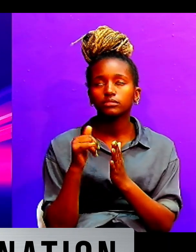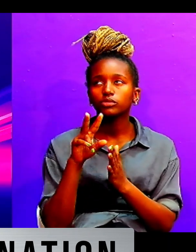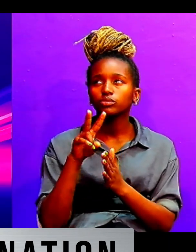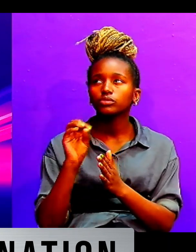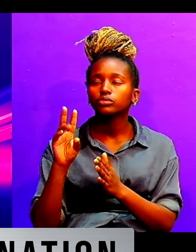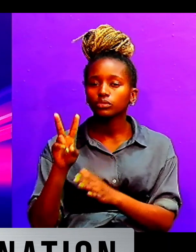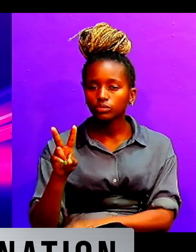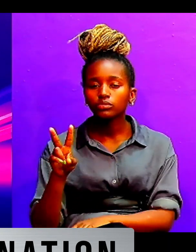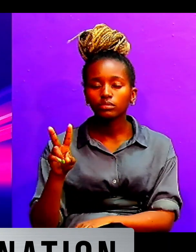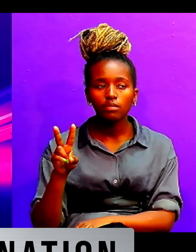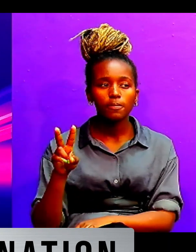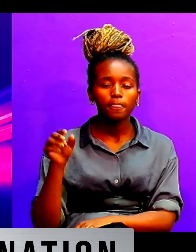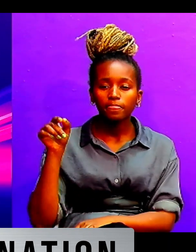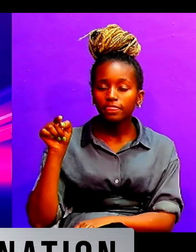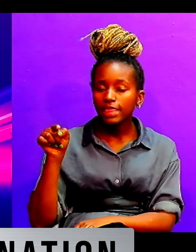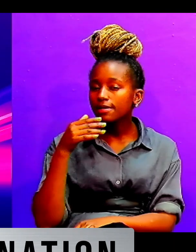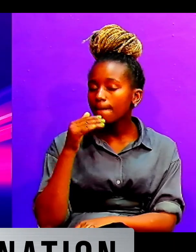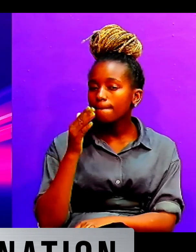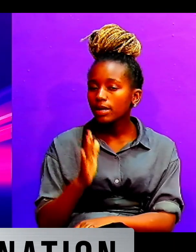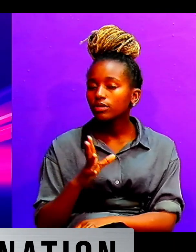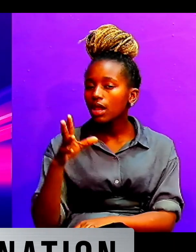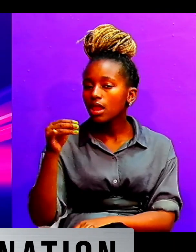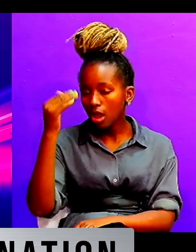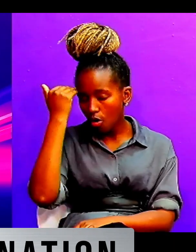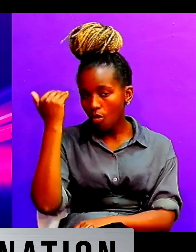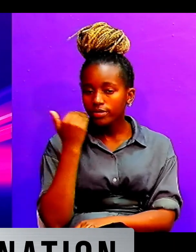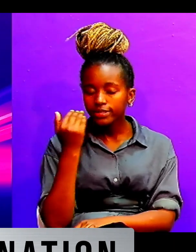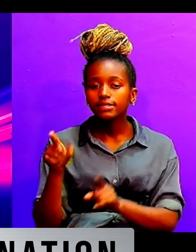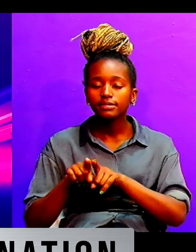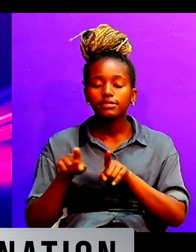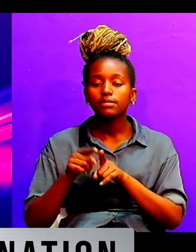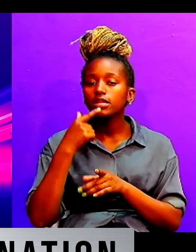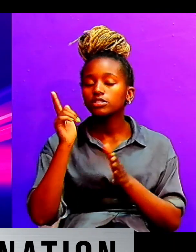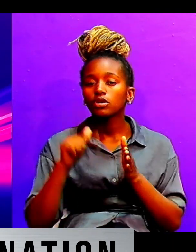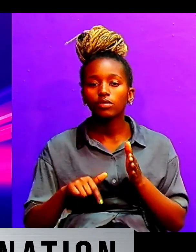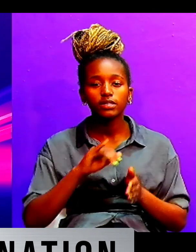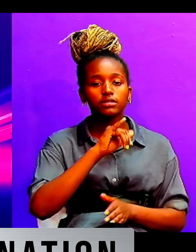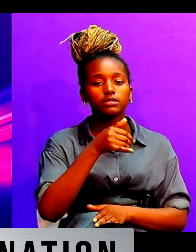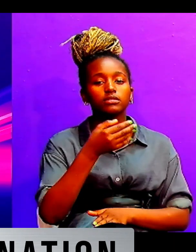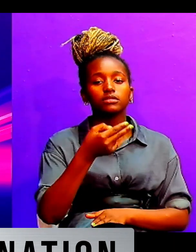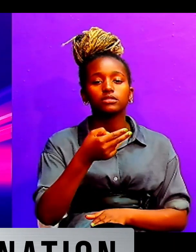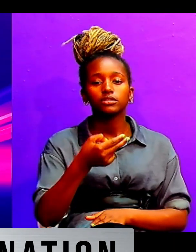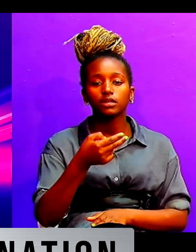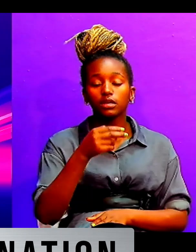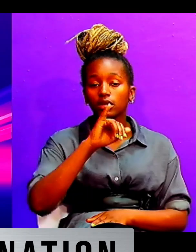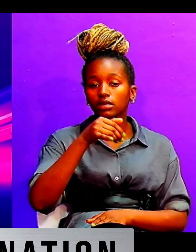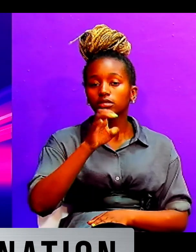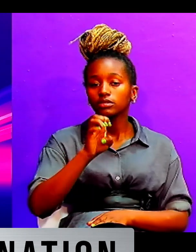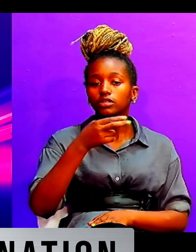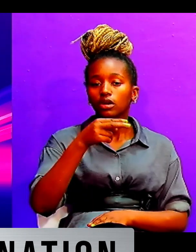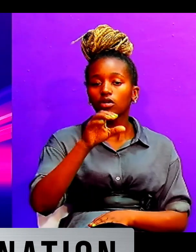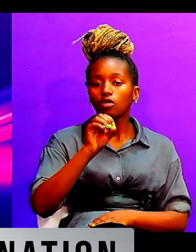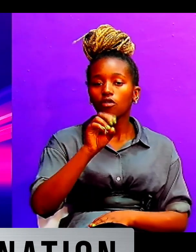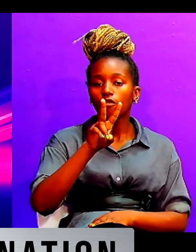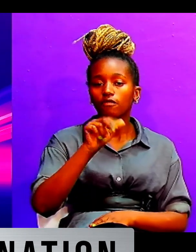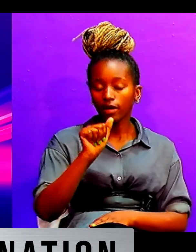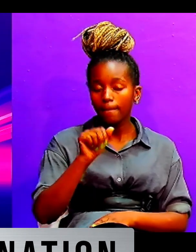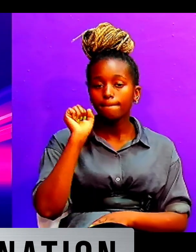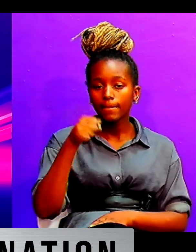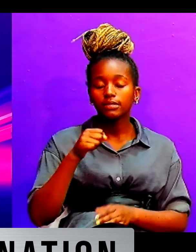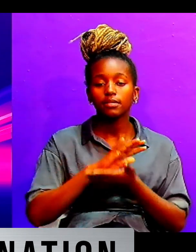I heard that he argued in the court. Yes. That his client, Jehovah Wanyonyi, should be set free, or else